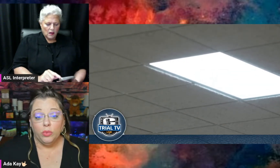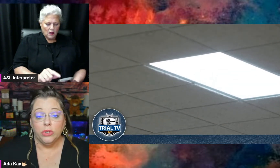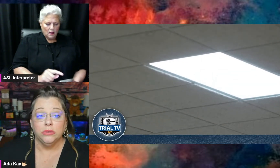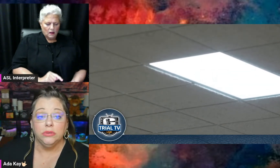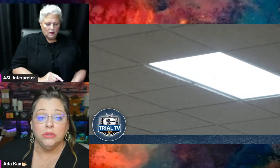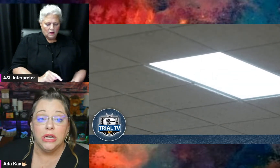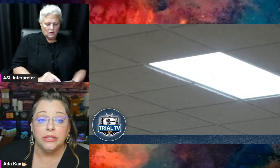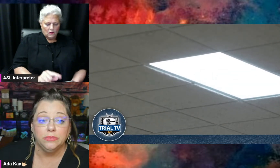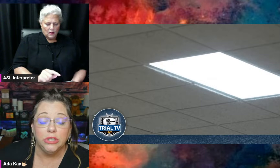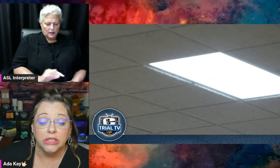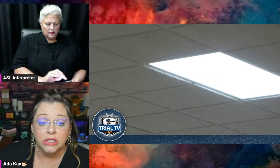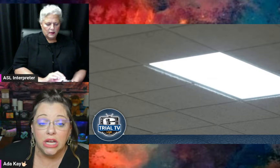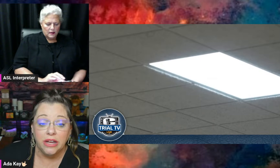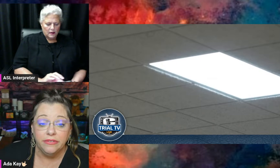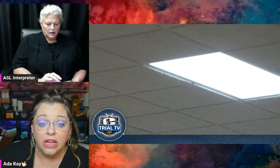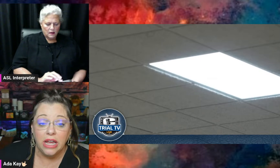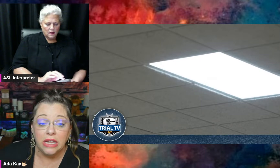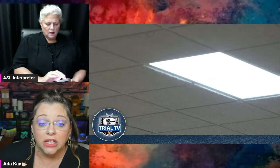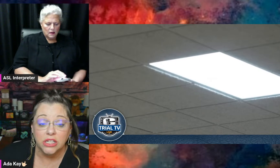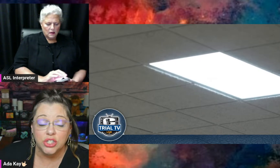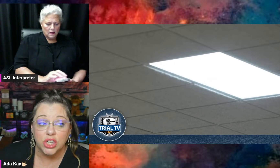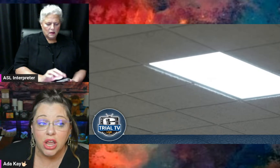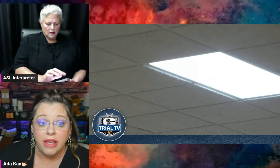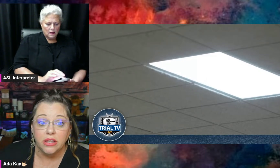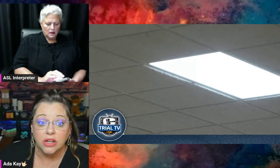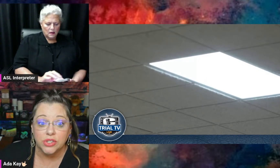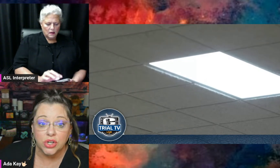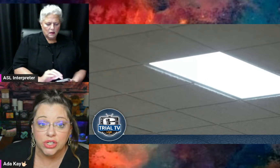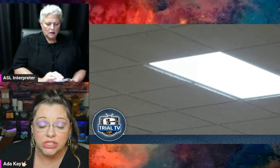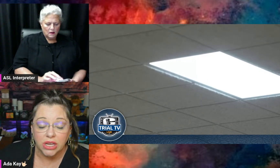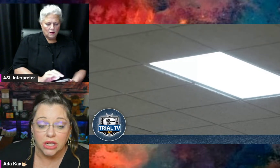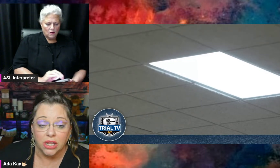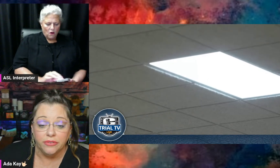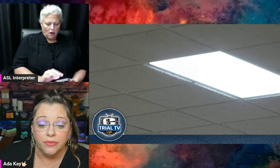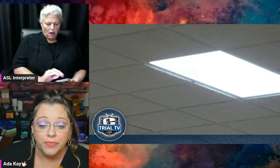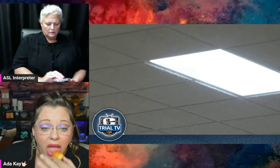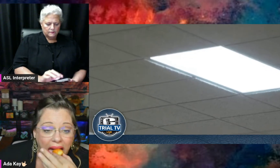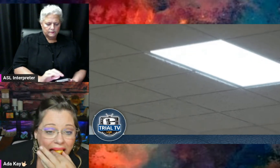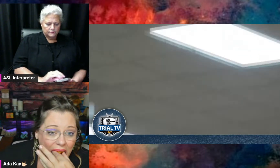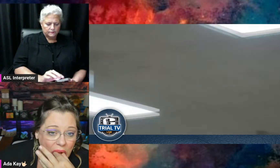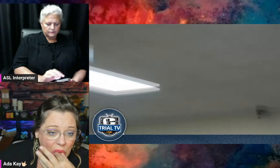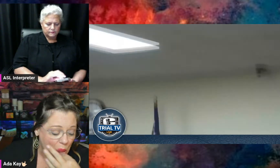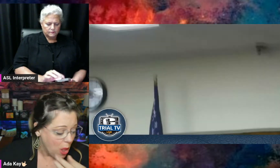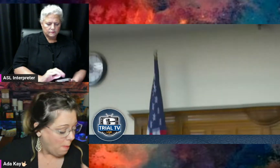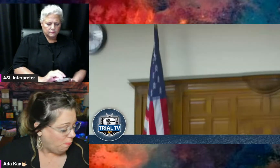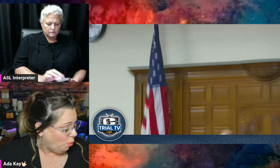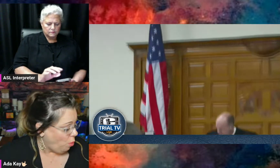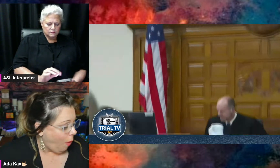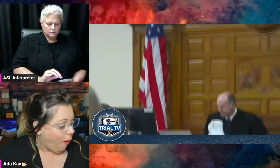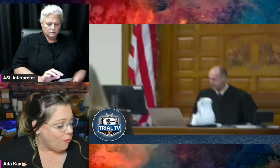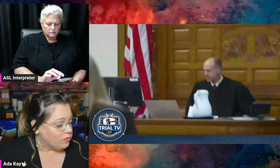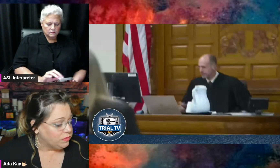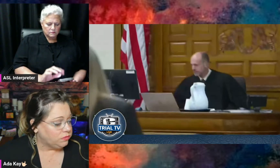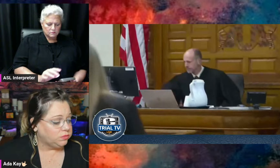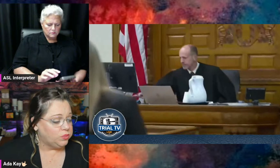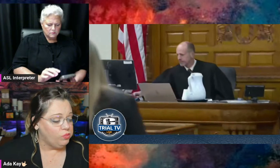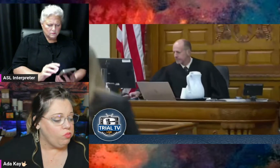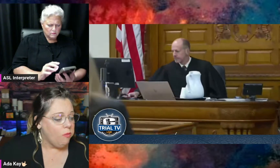We will cut the live at lunch, and then I'll start a second live. Please be seated, everyone.